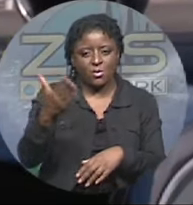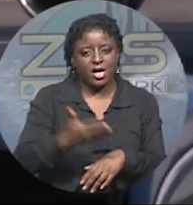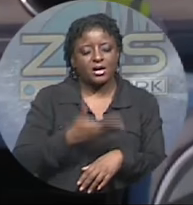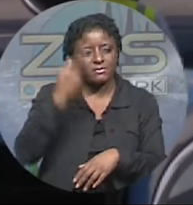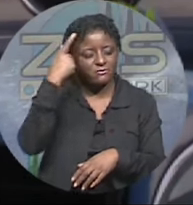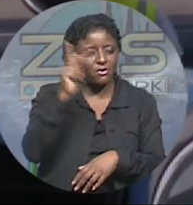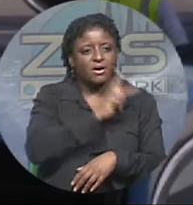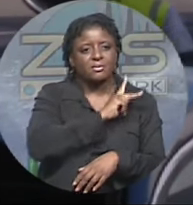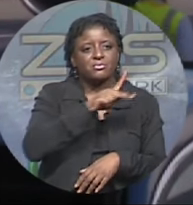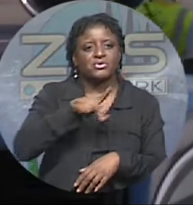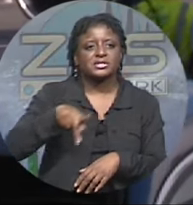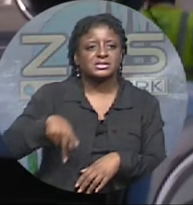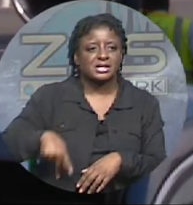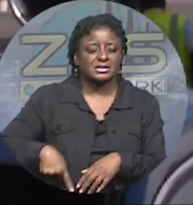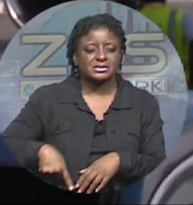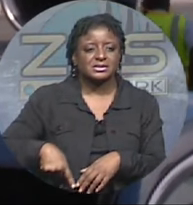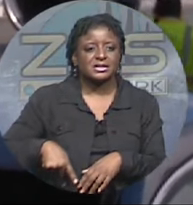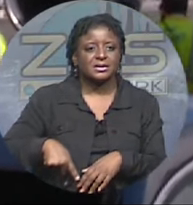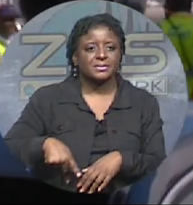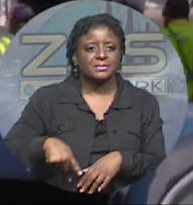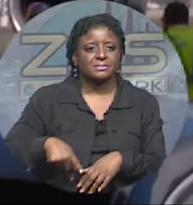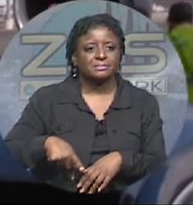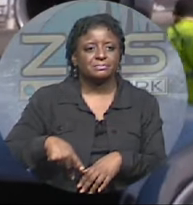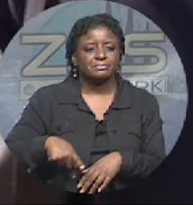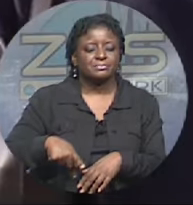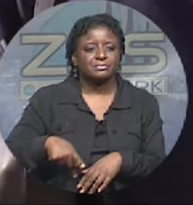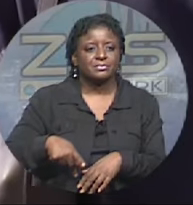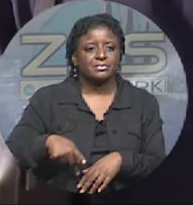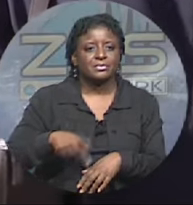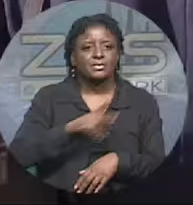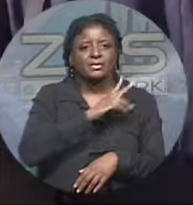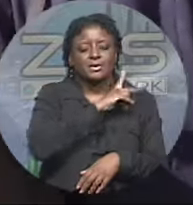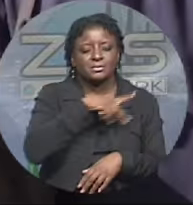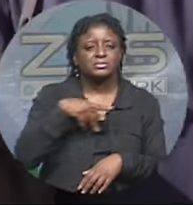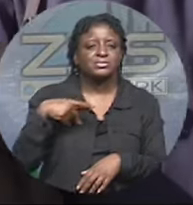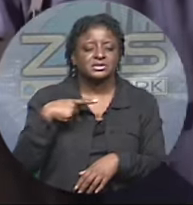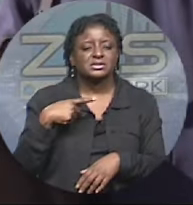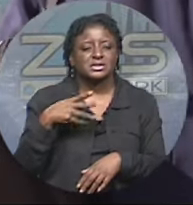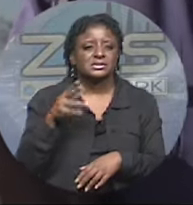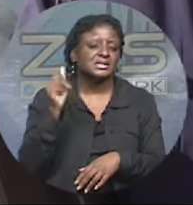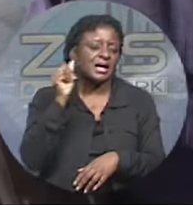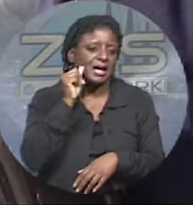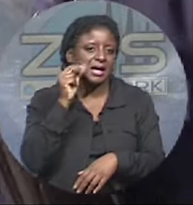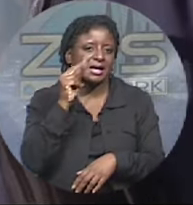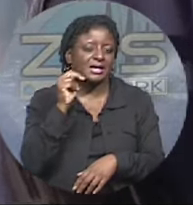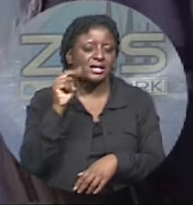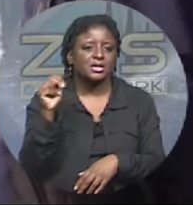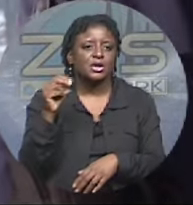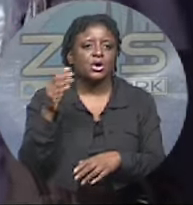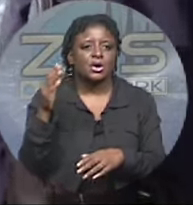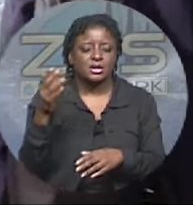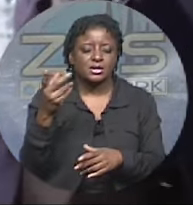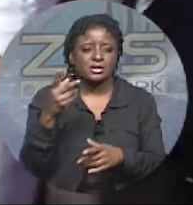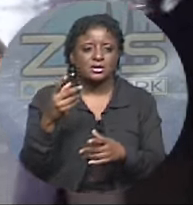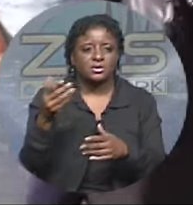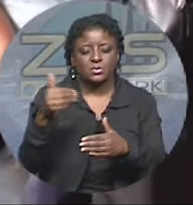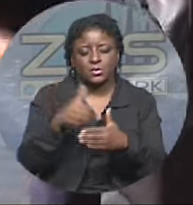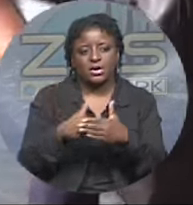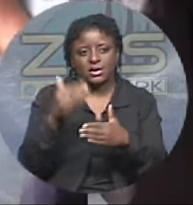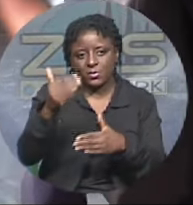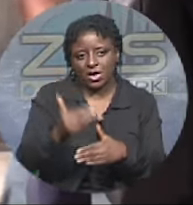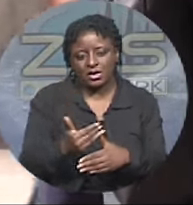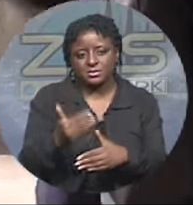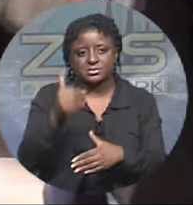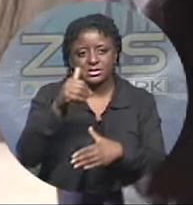princess. Princess Anne received a warm welcome as she arrived in the capital yesterday. Government officials were on hand at Lyndon Pinley